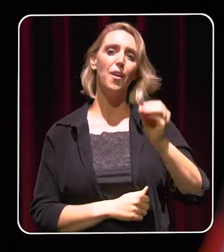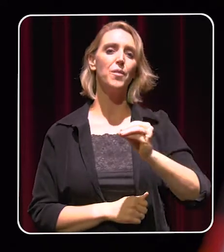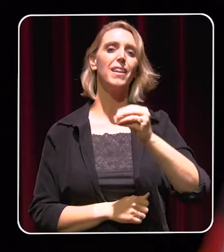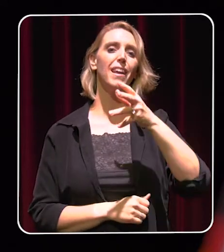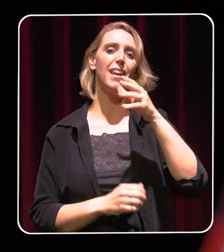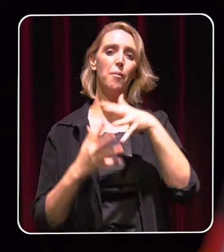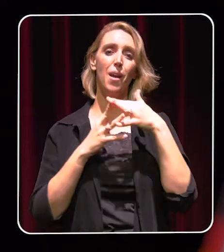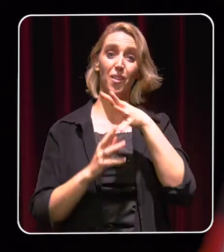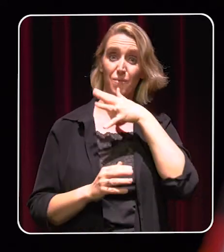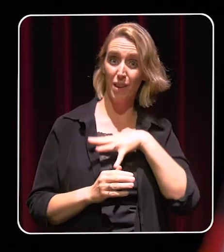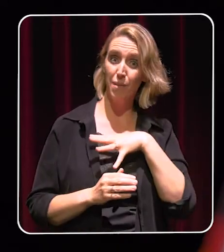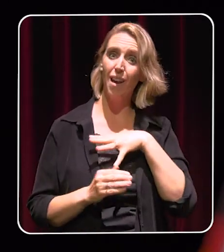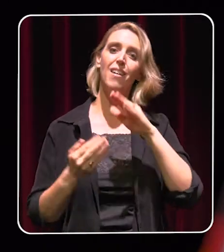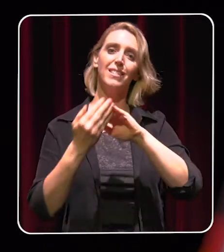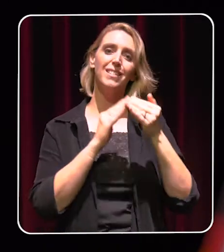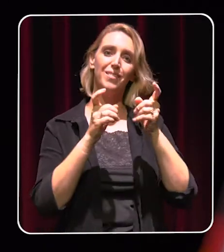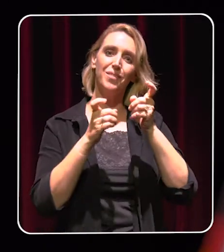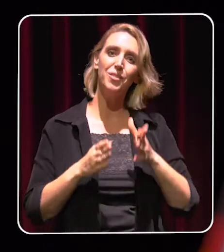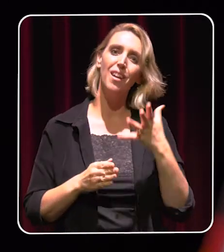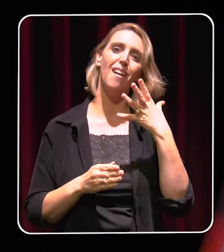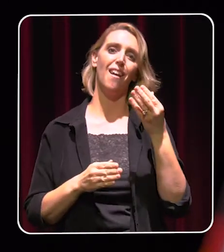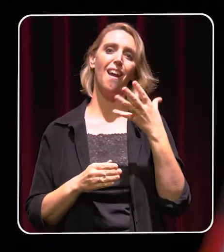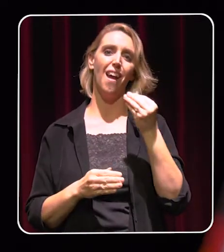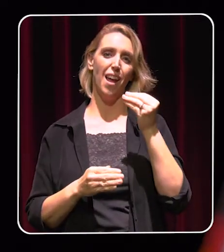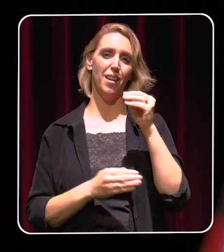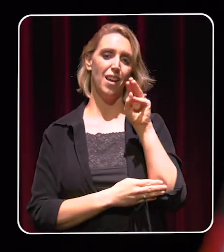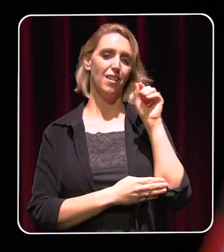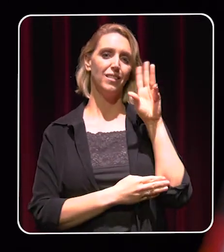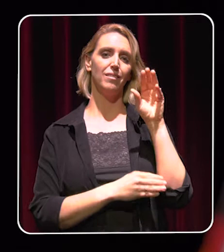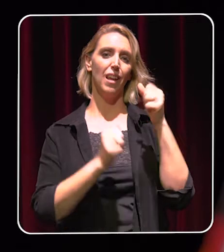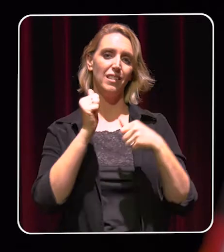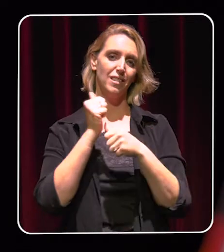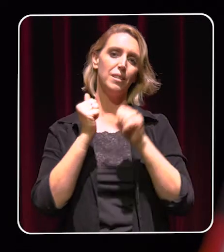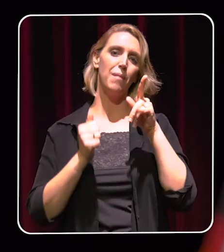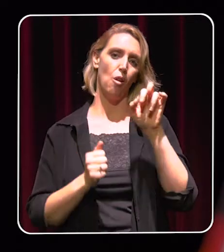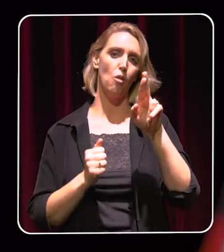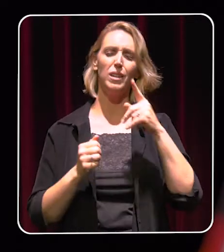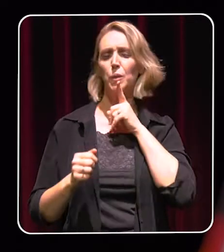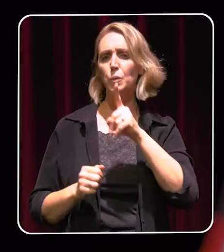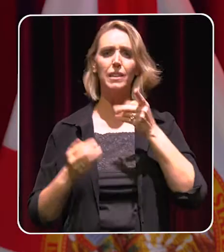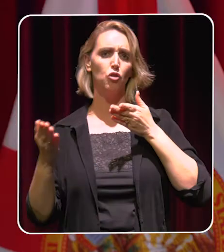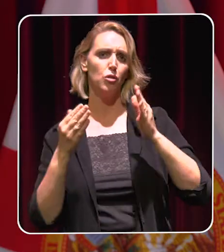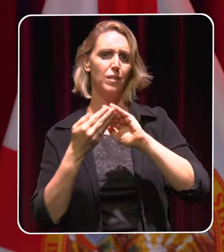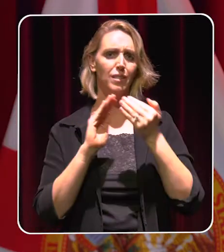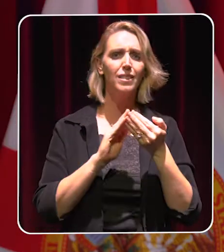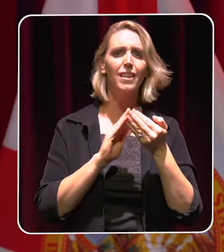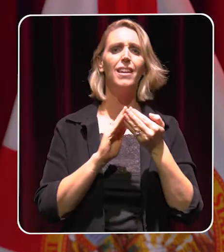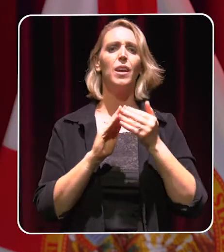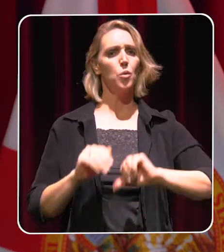mayor and city administrator, she has served us with distinction, both within the City Hall and in our